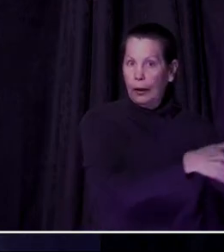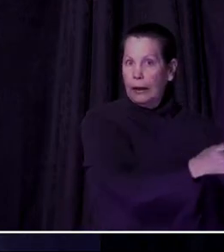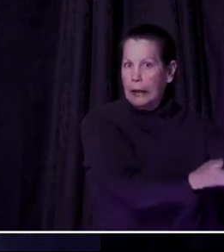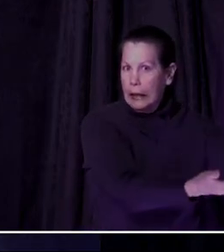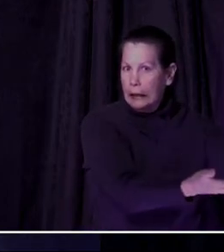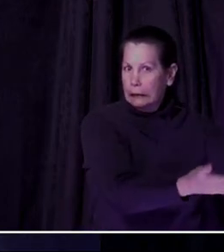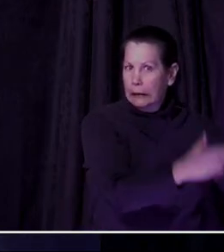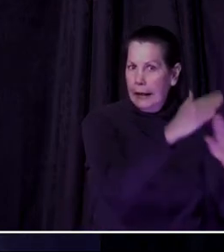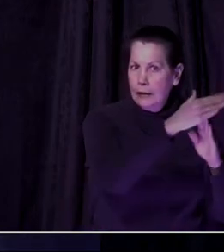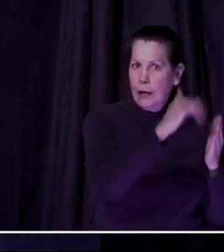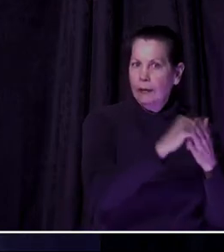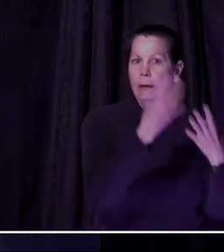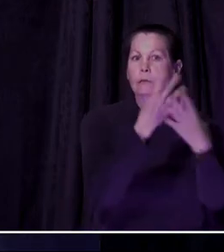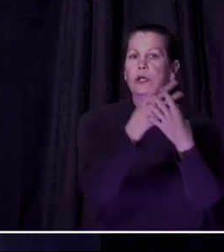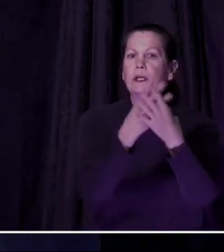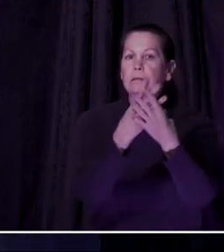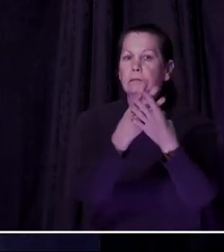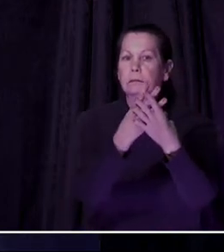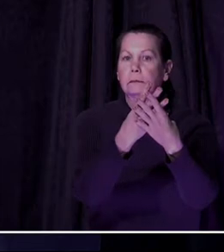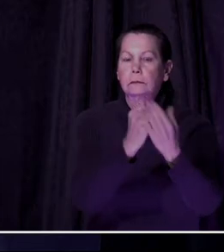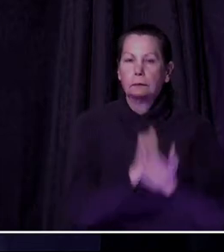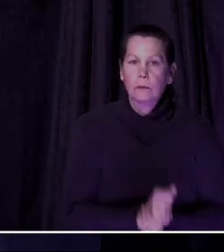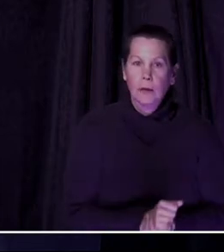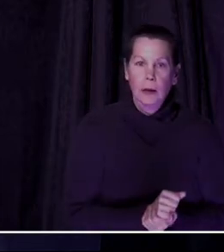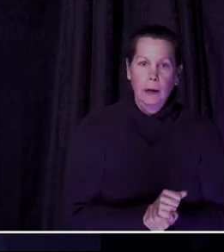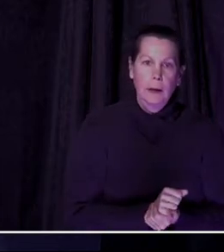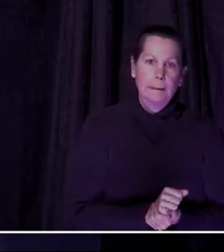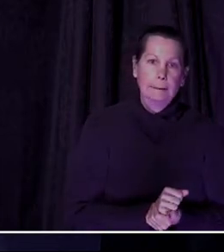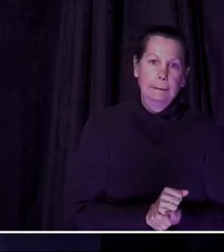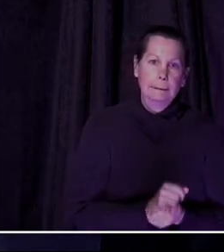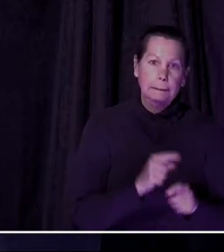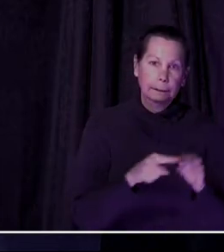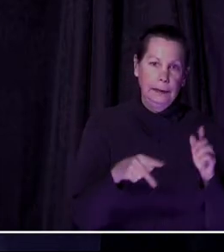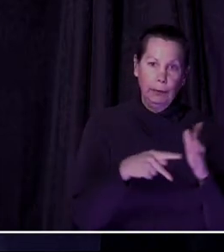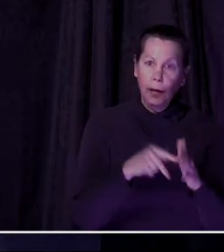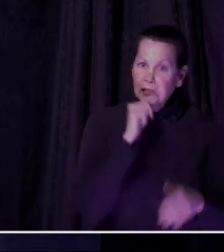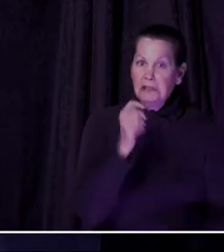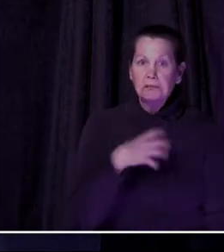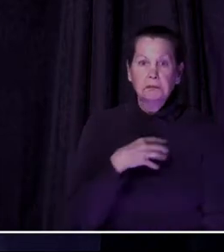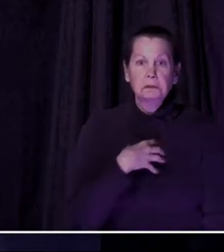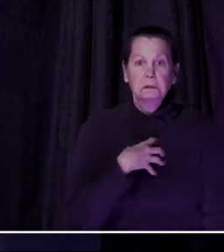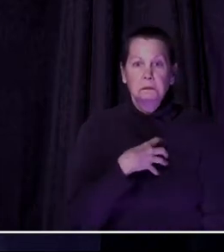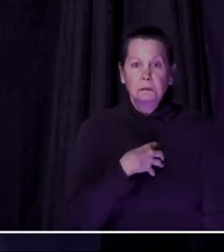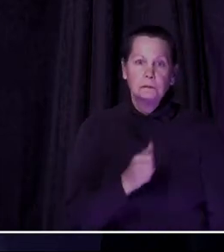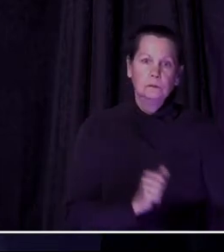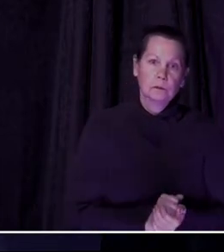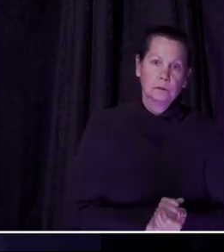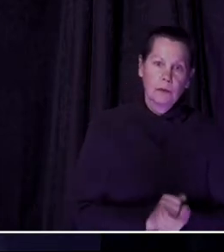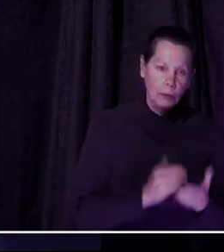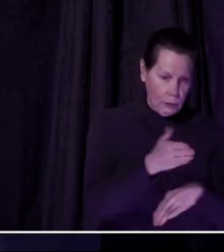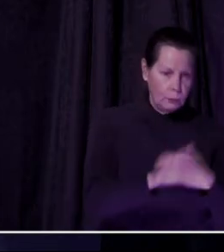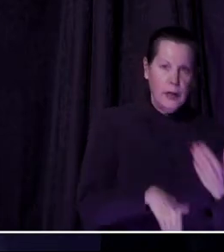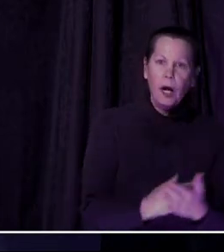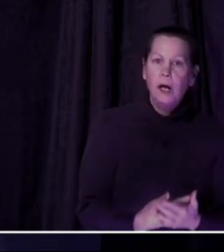Top of that, he was in prison. But Paul didn't complain. He went through it